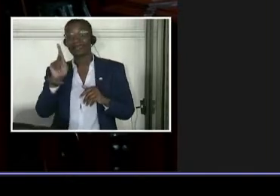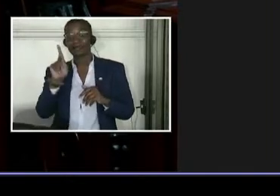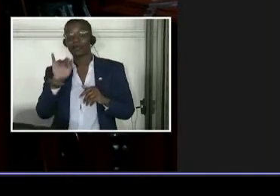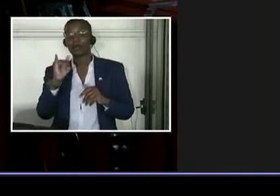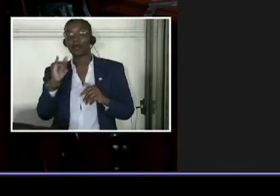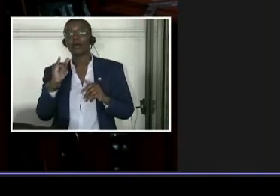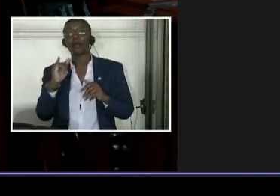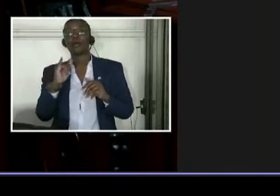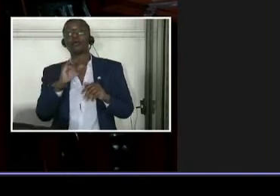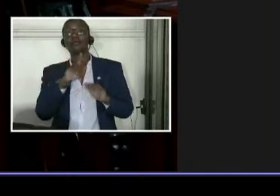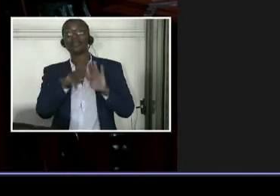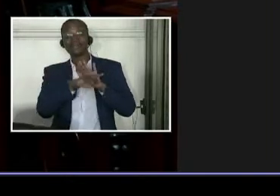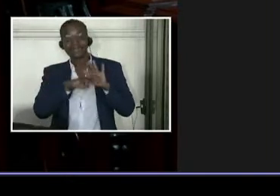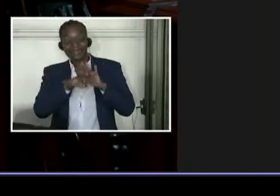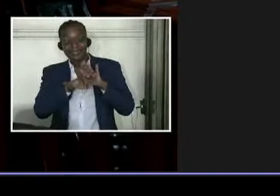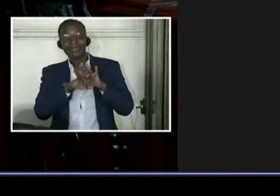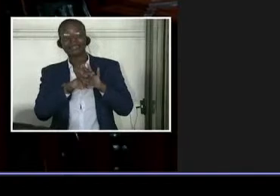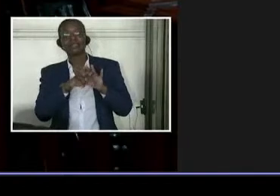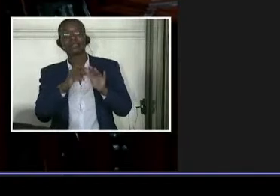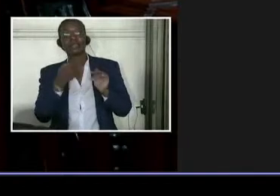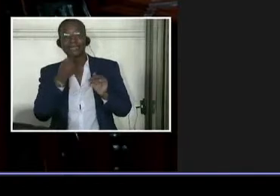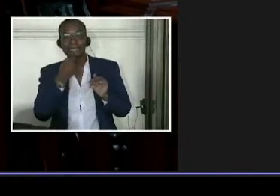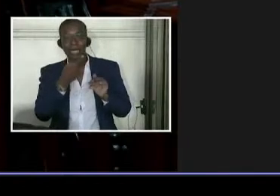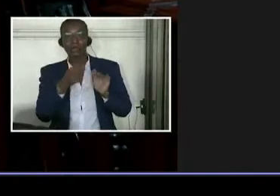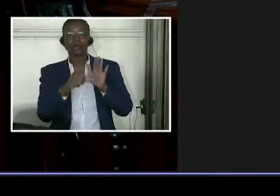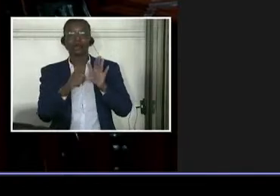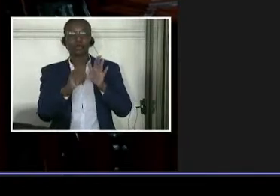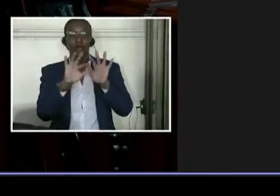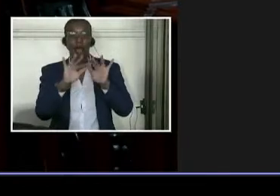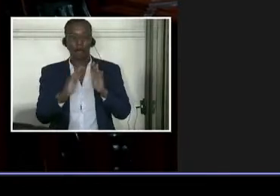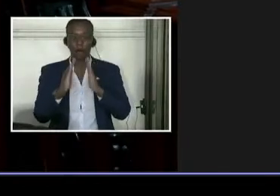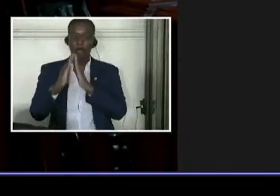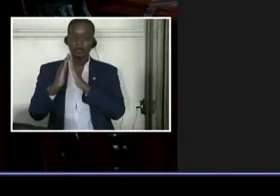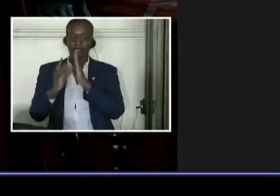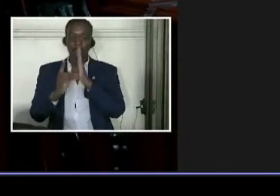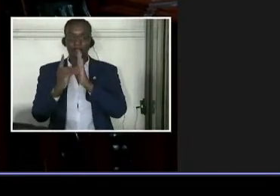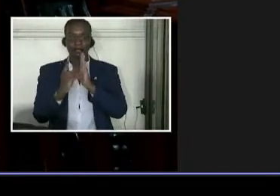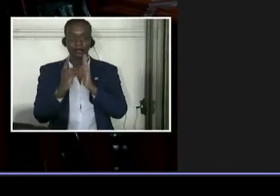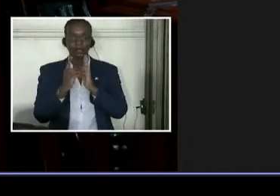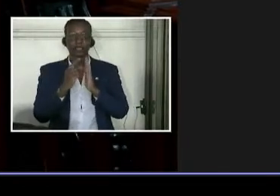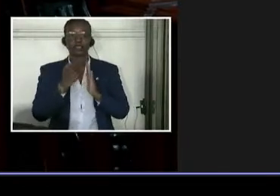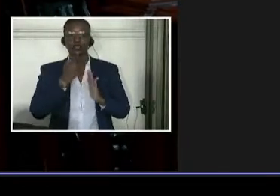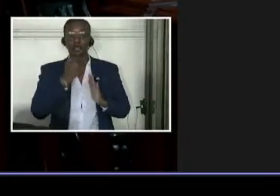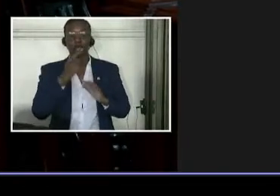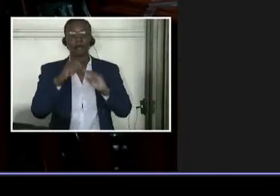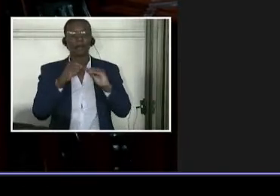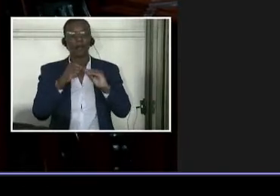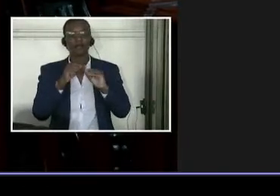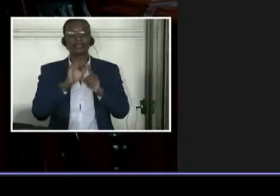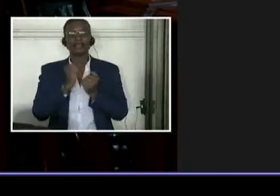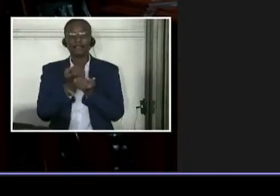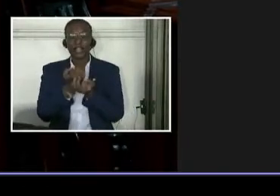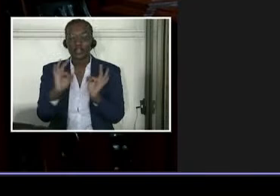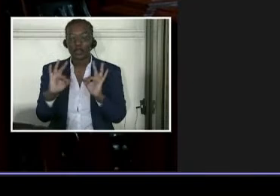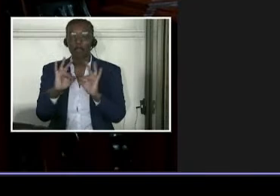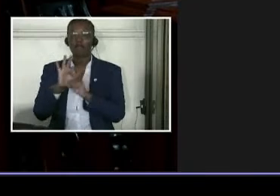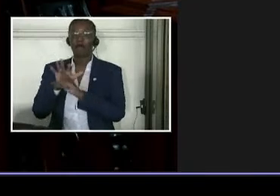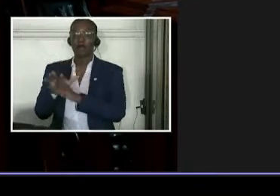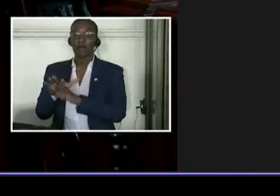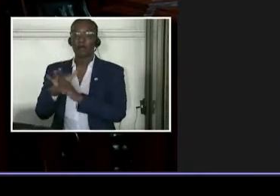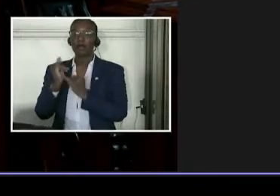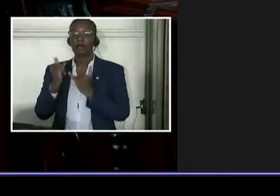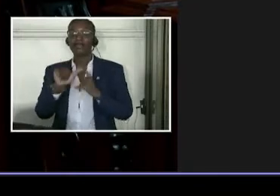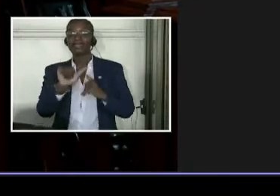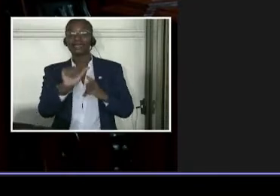and contextualized the importance of rural housing development to address the legacy of apartheid. We have set aside more than 6 million